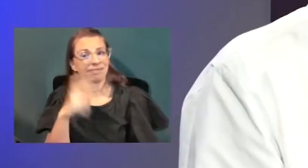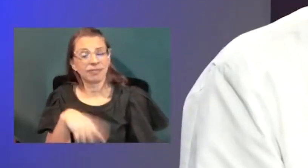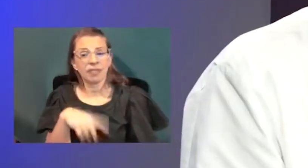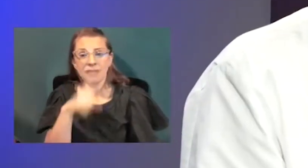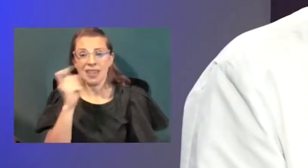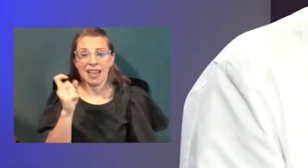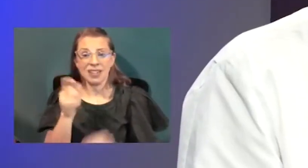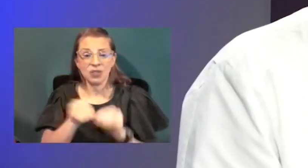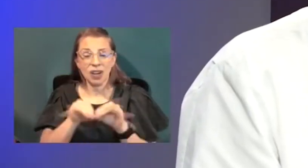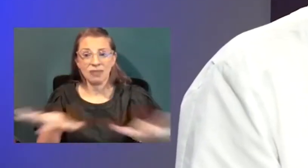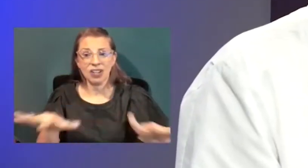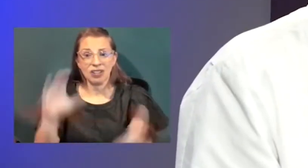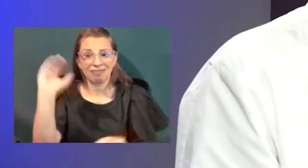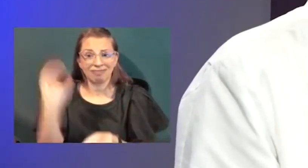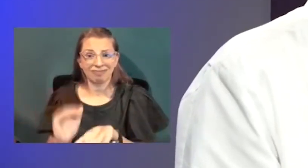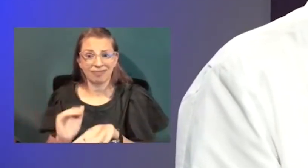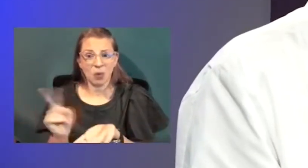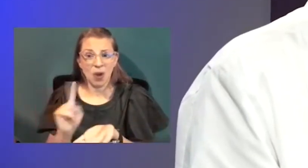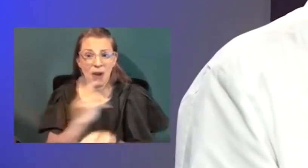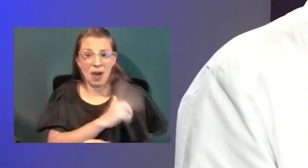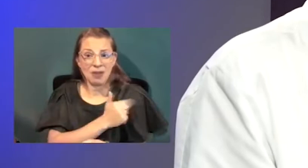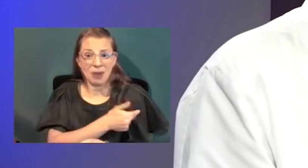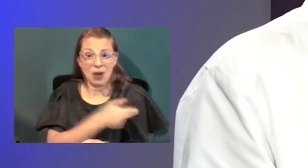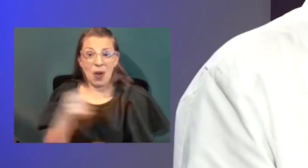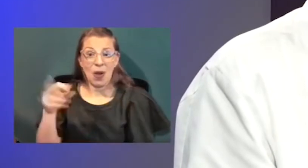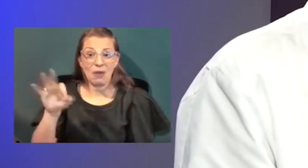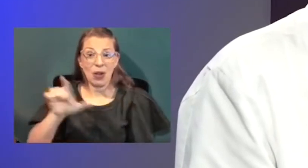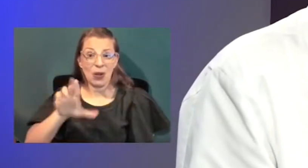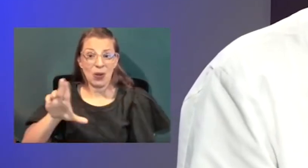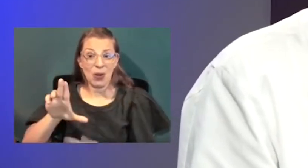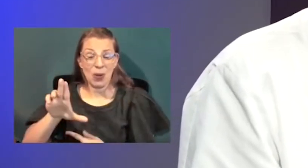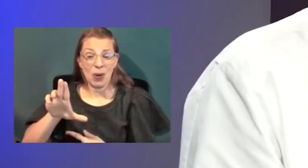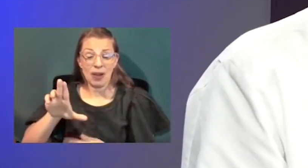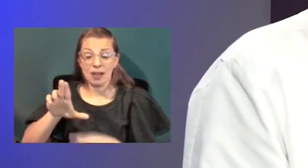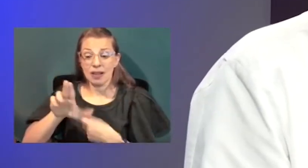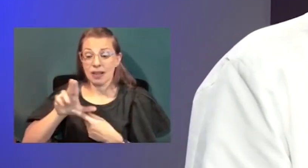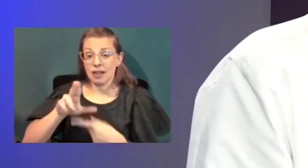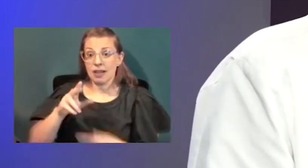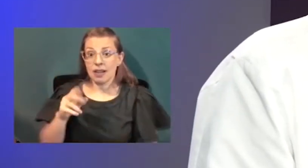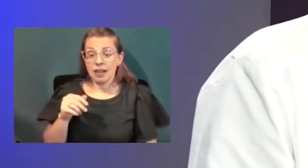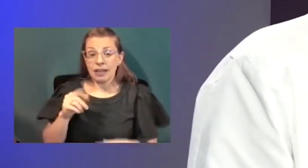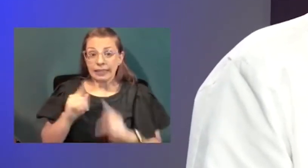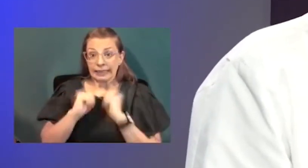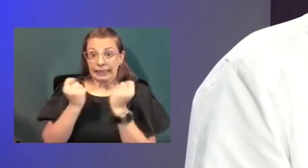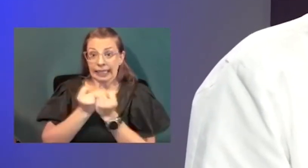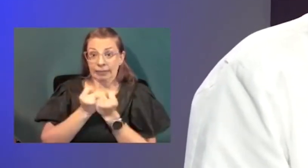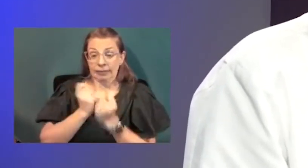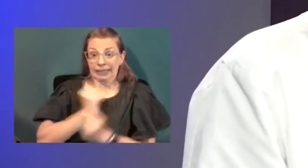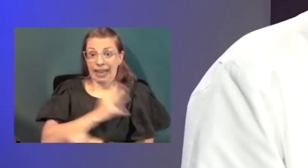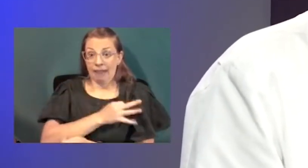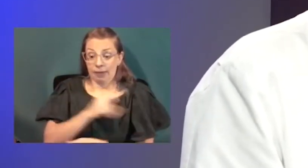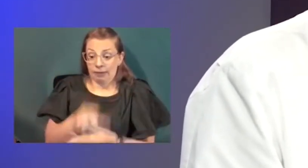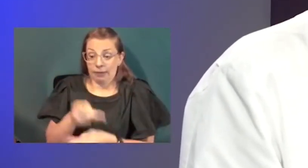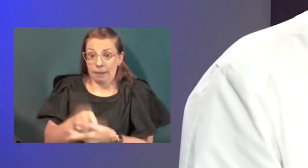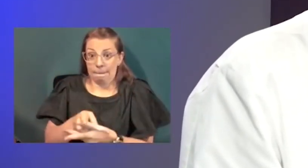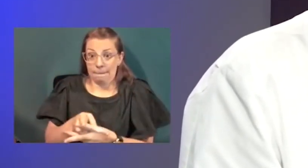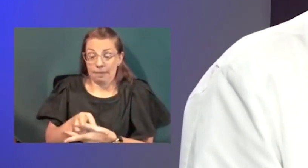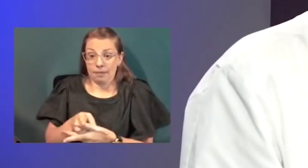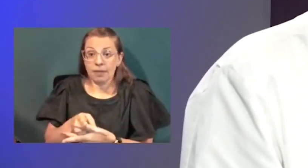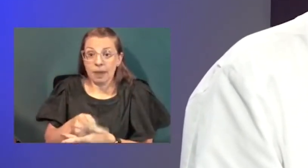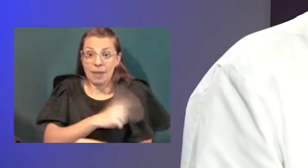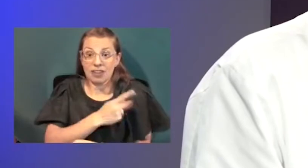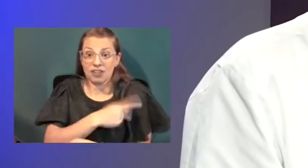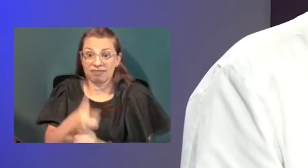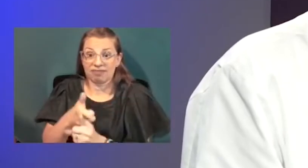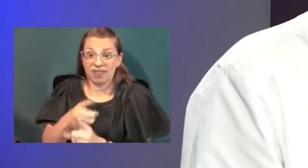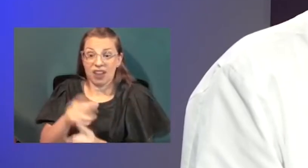the hospital, of influenza from a patient to a caregiver, or from one of our team over to a patient or to each other. I mean, our rates of absenteeism